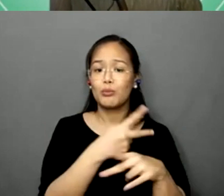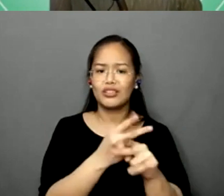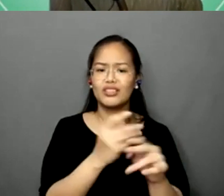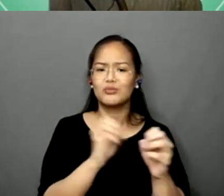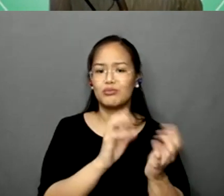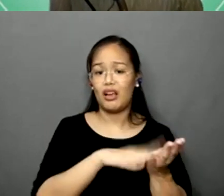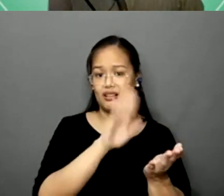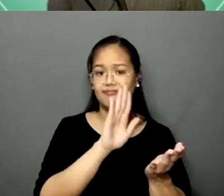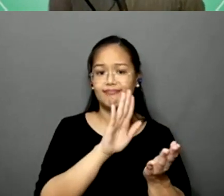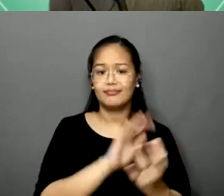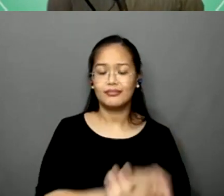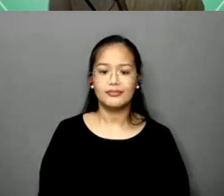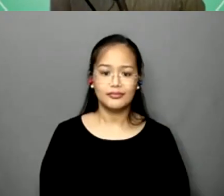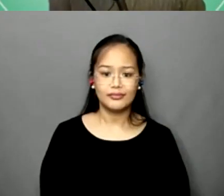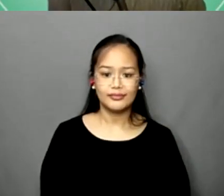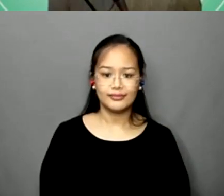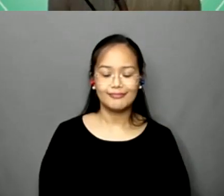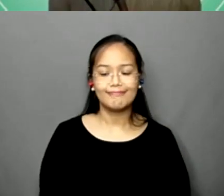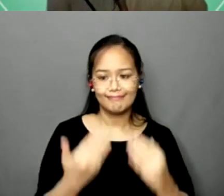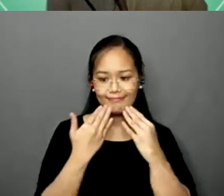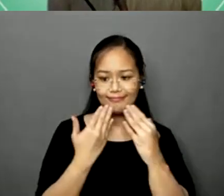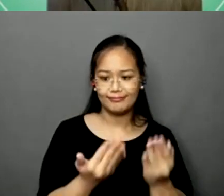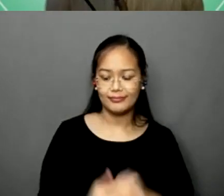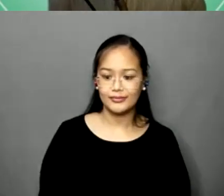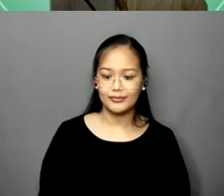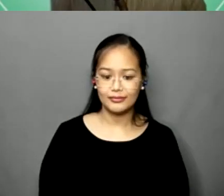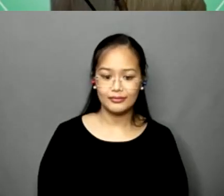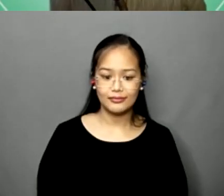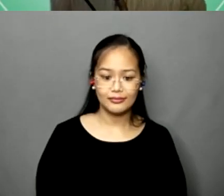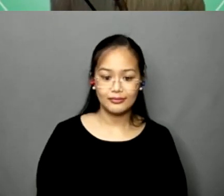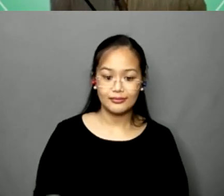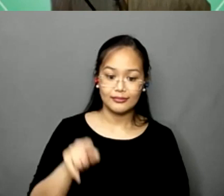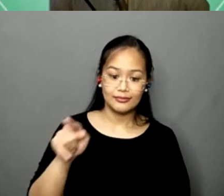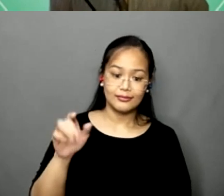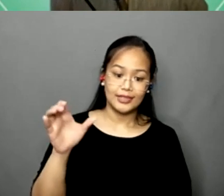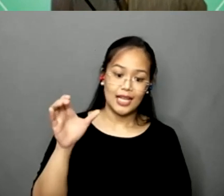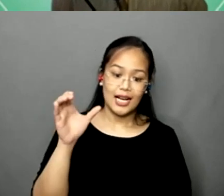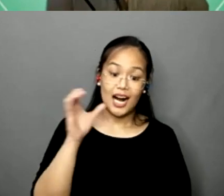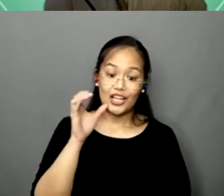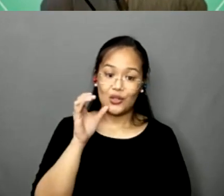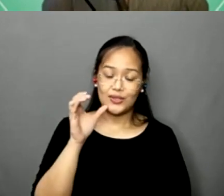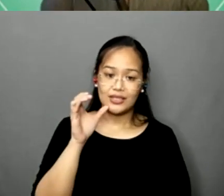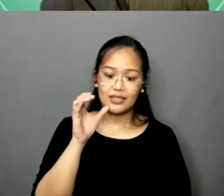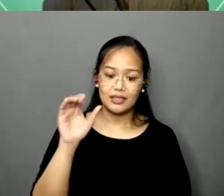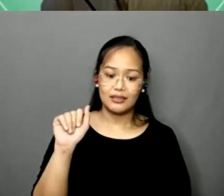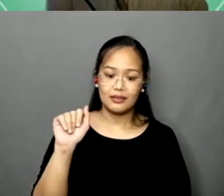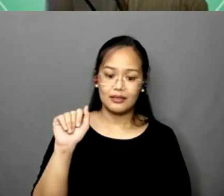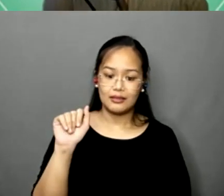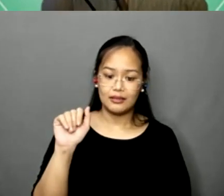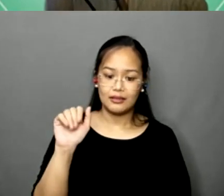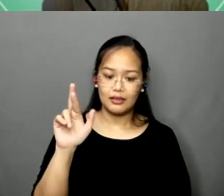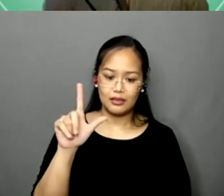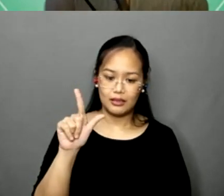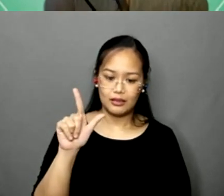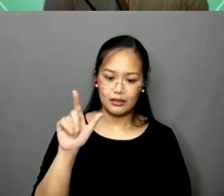expensive. Thank you. Carlos has a question. He raised his hand. You can